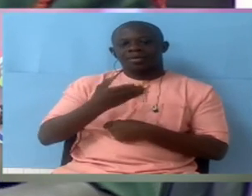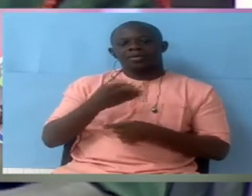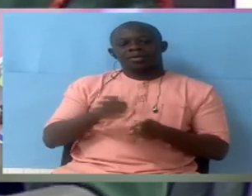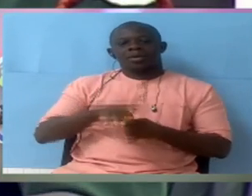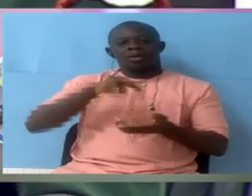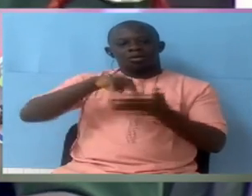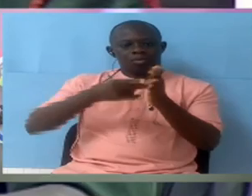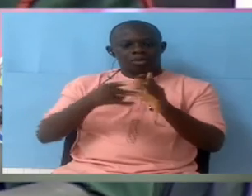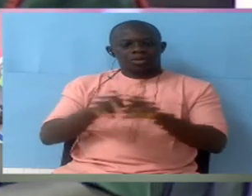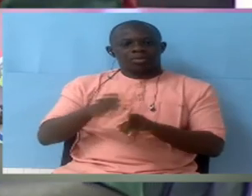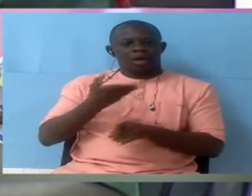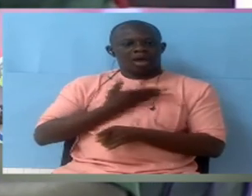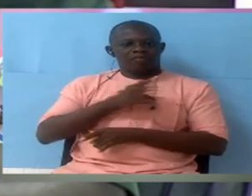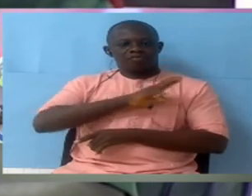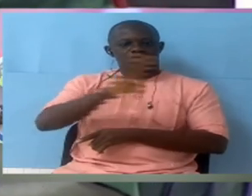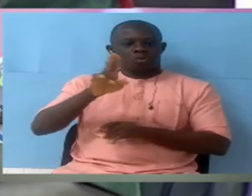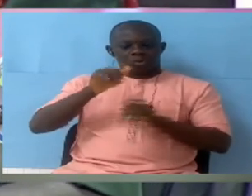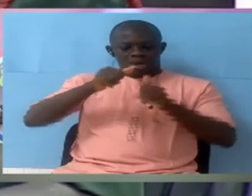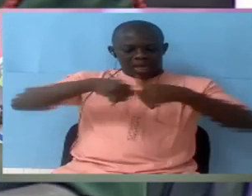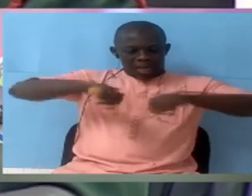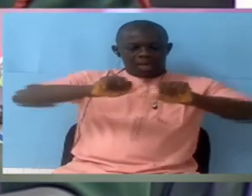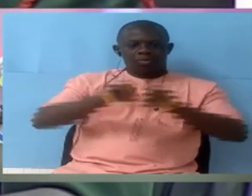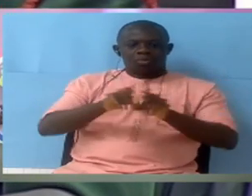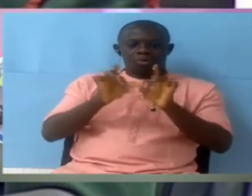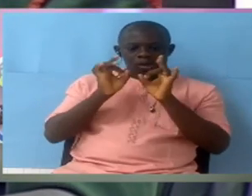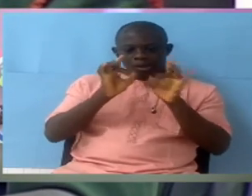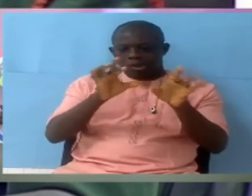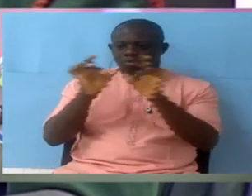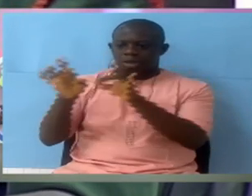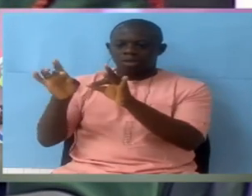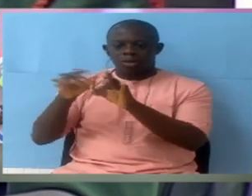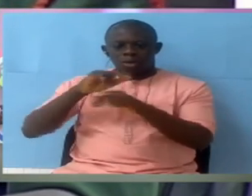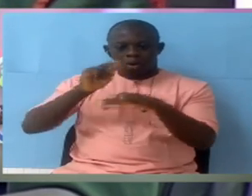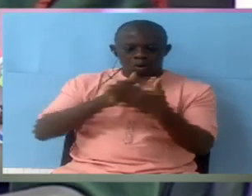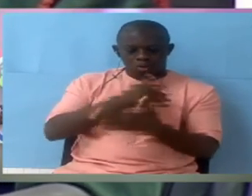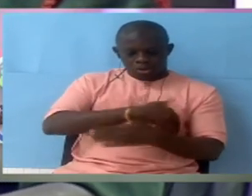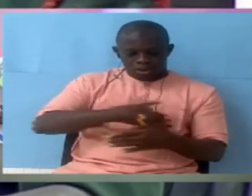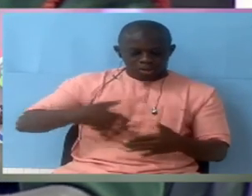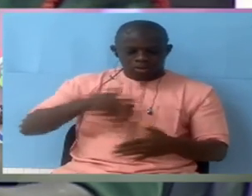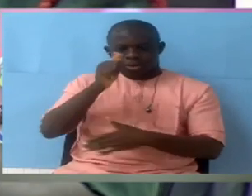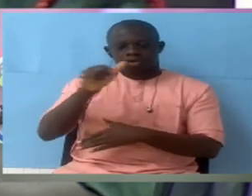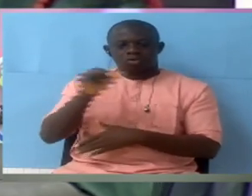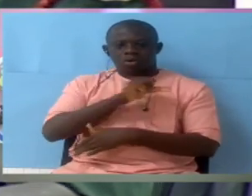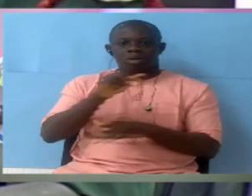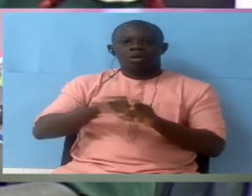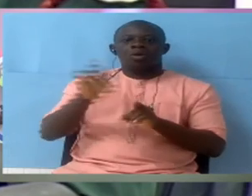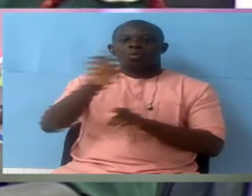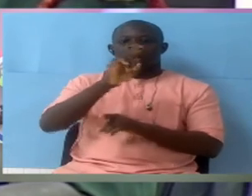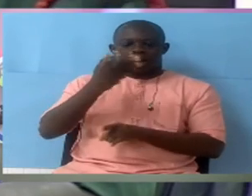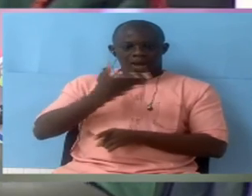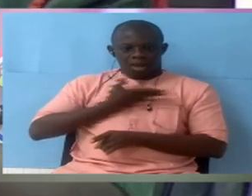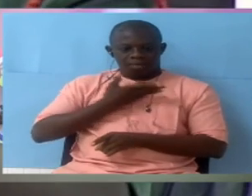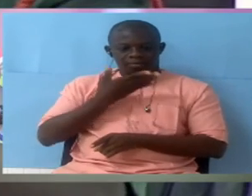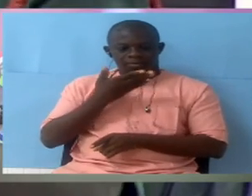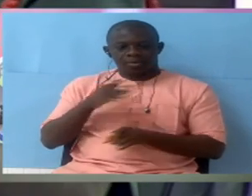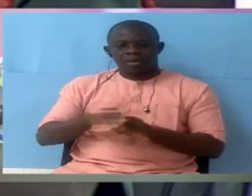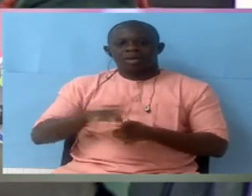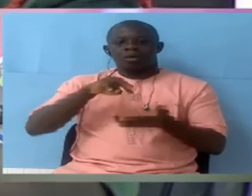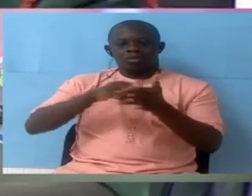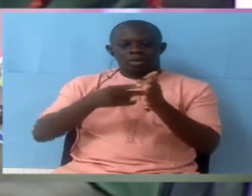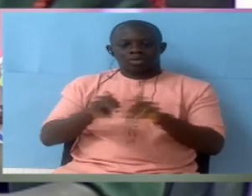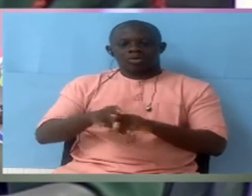They have no room for hatred and jealousy. What they have is